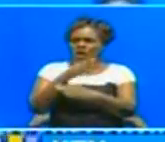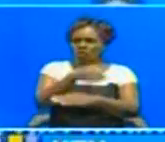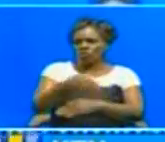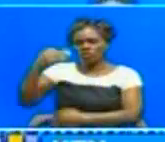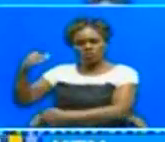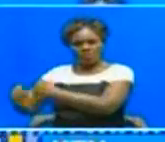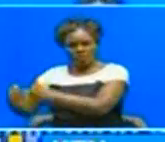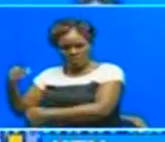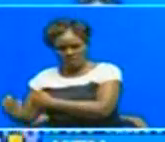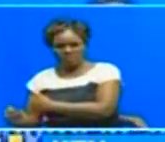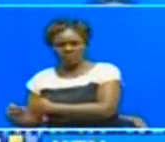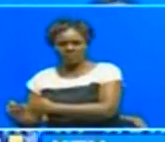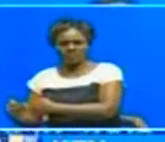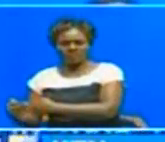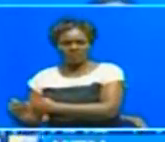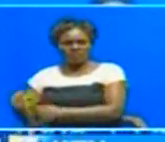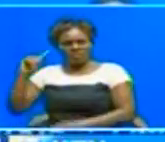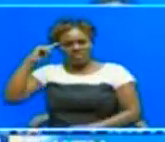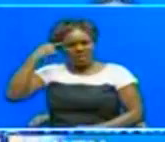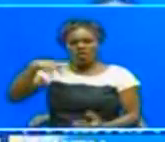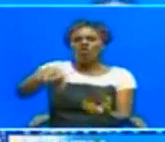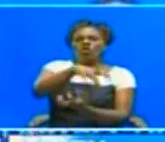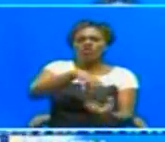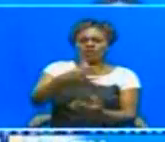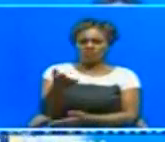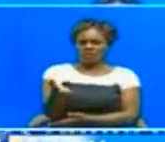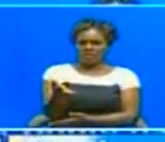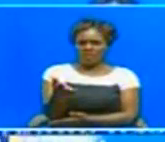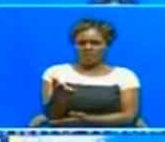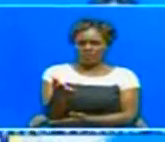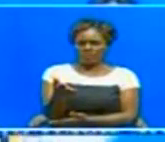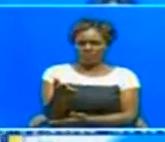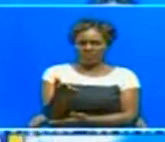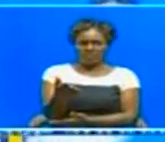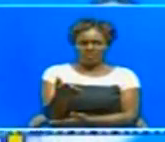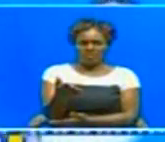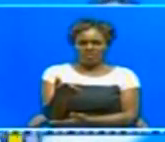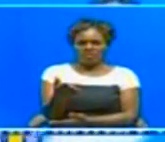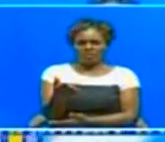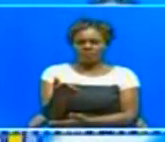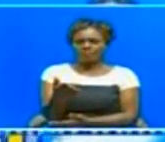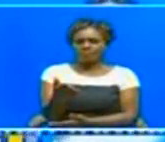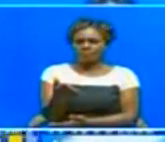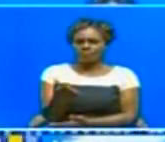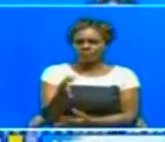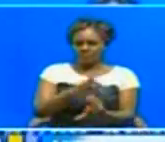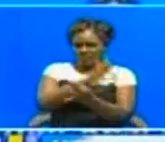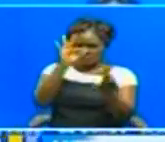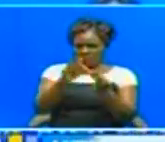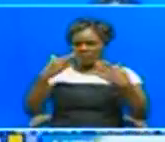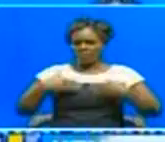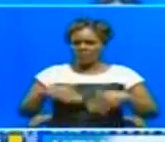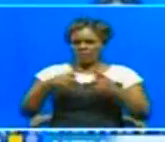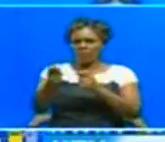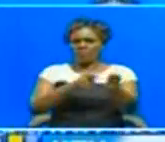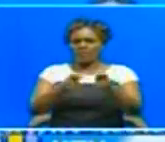they go. Give us those people. I think there is a confusion amongst, unfortunately, the leadership of the country, particularly the people who